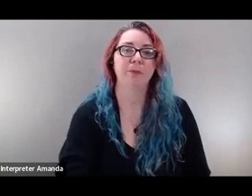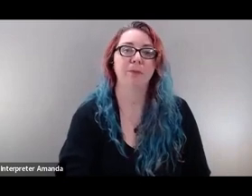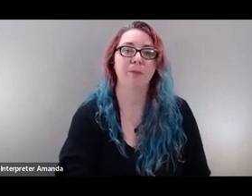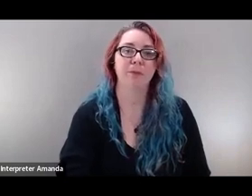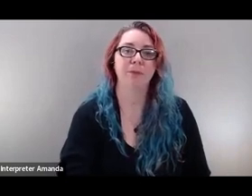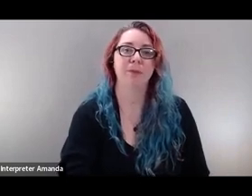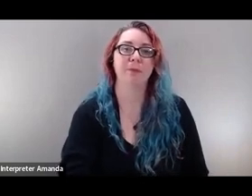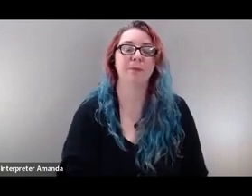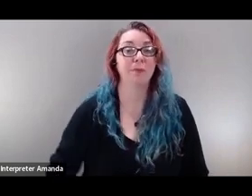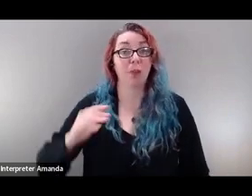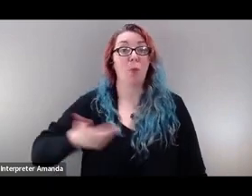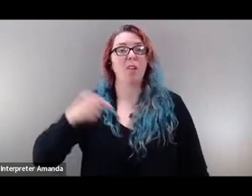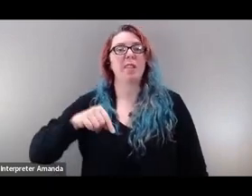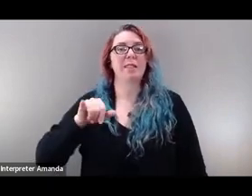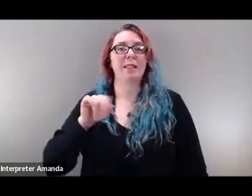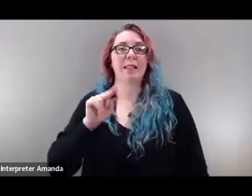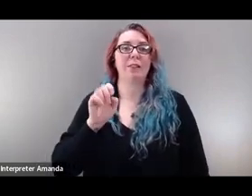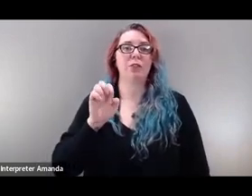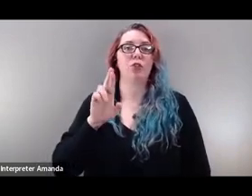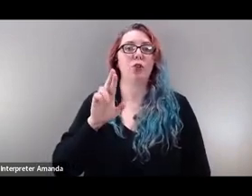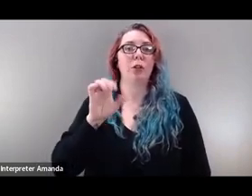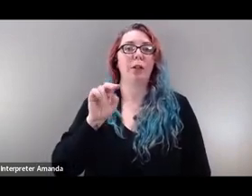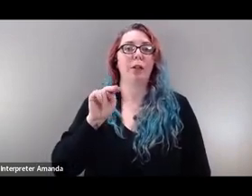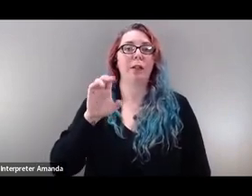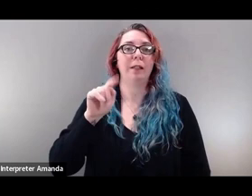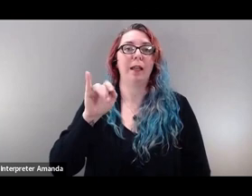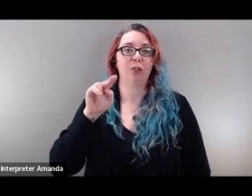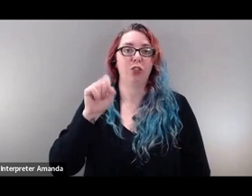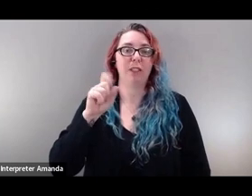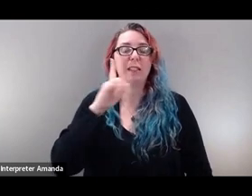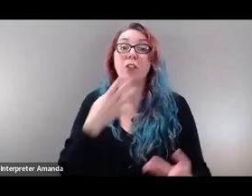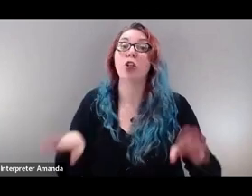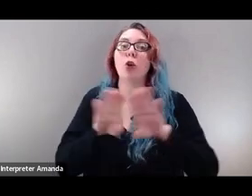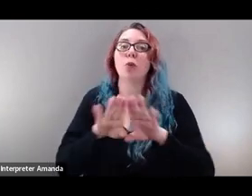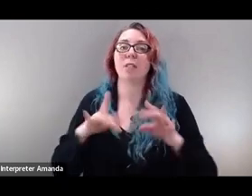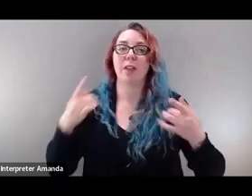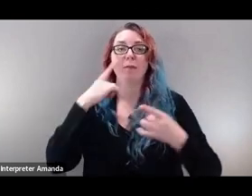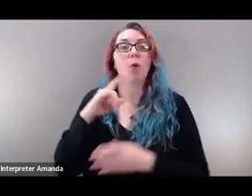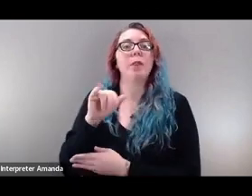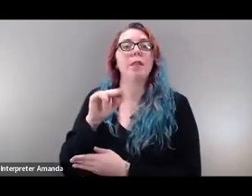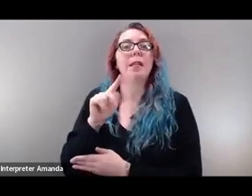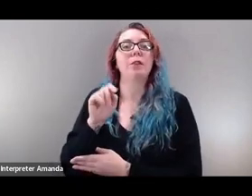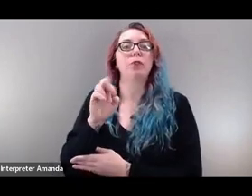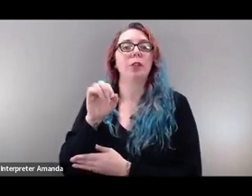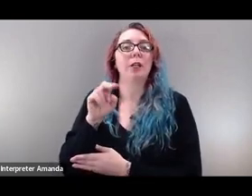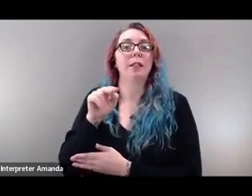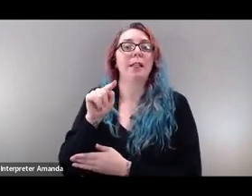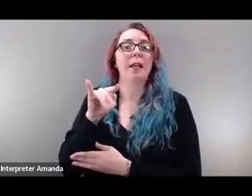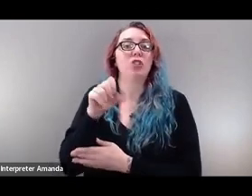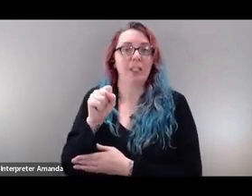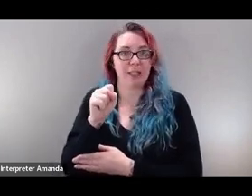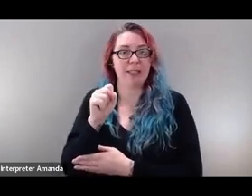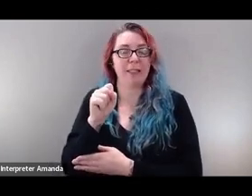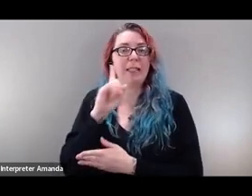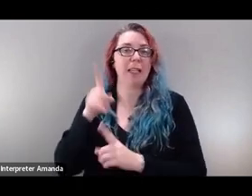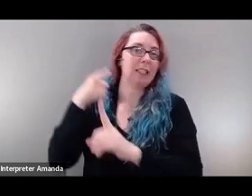Welcome to Interconnections, the closing event for the Interconnect initiative, which was and still is actually a